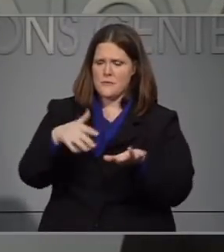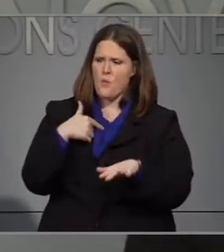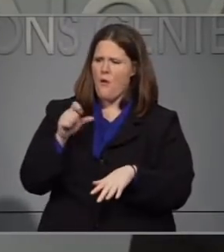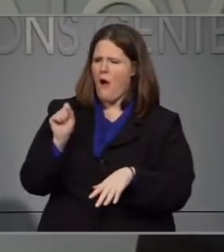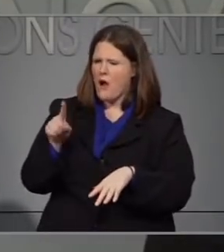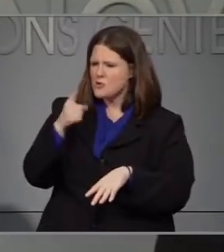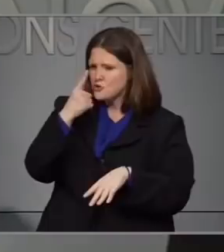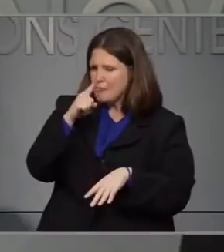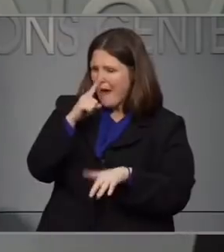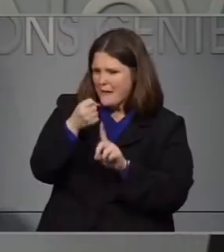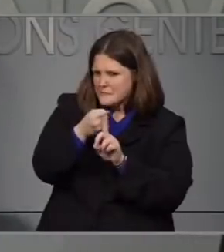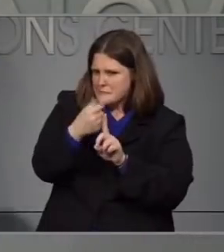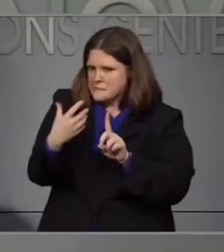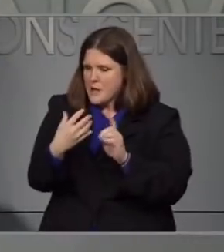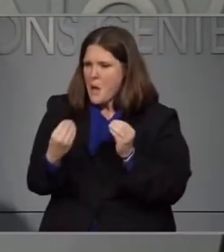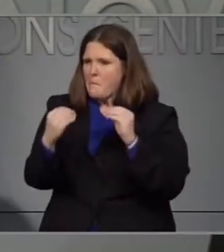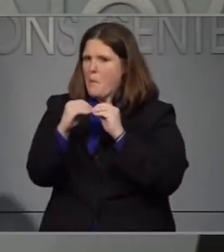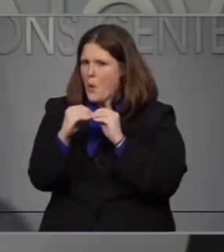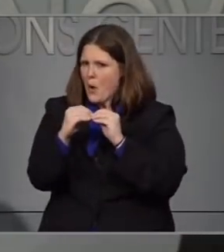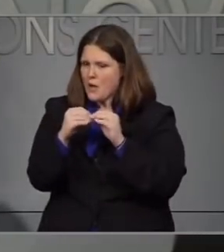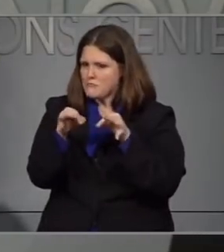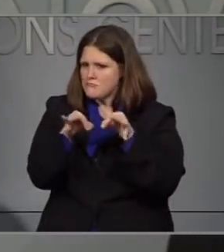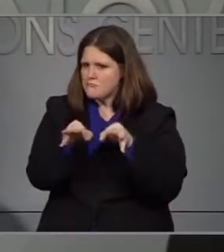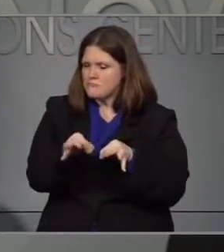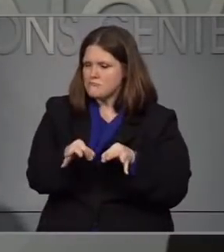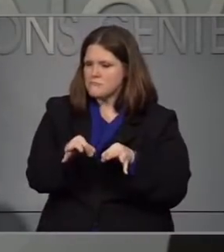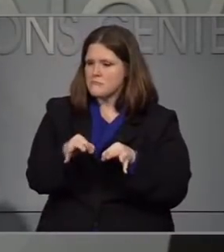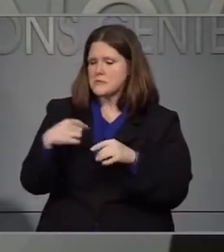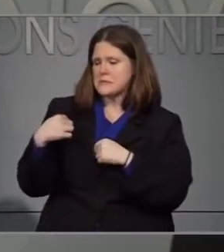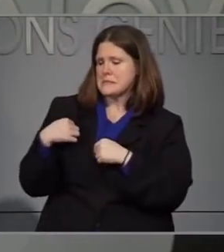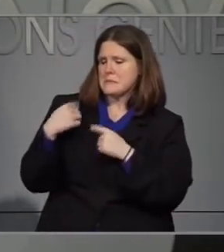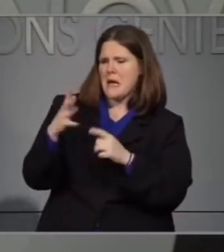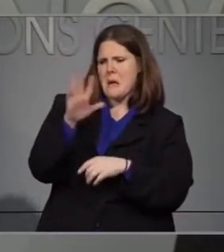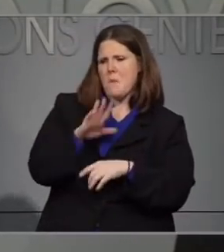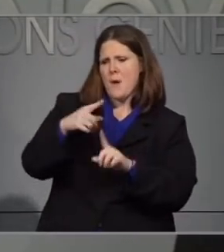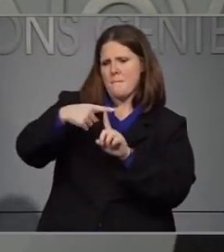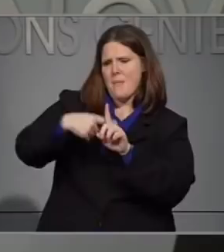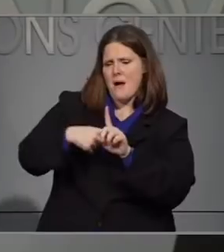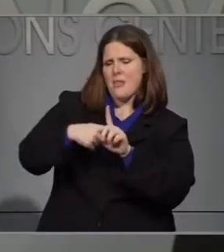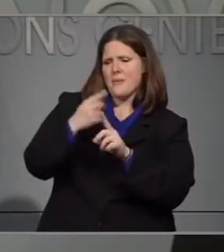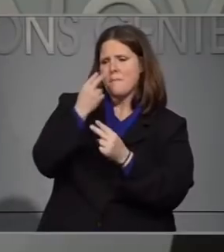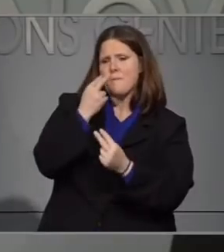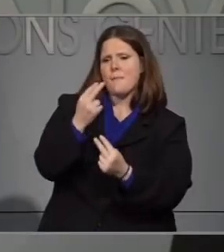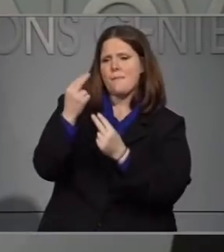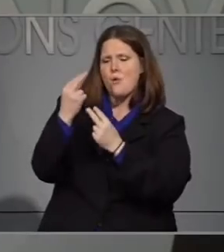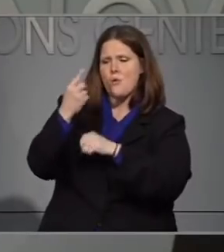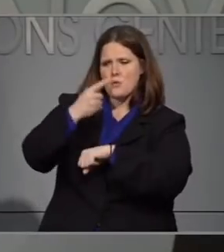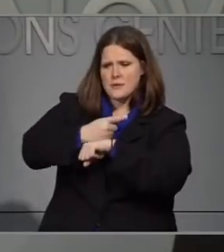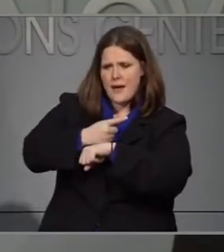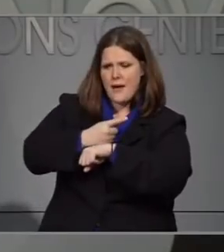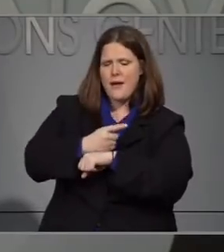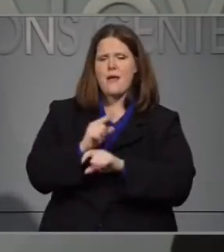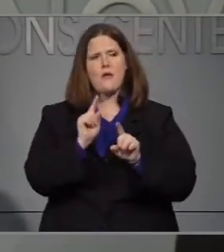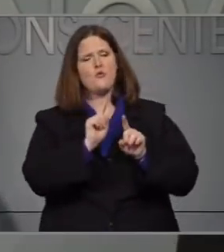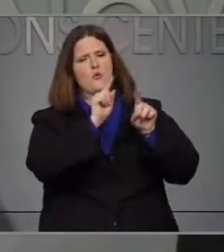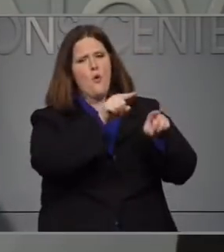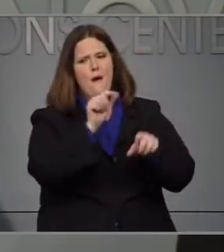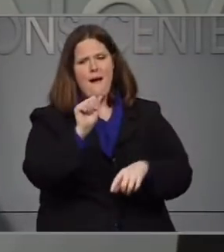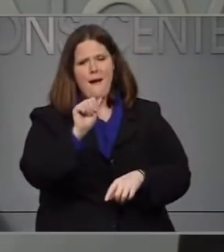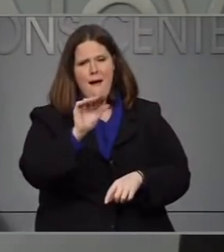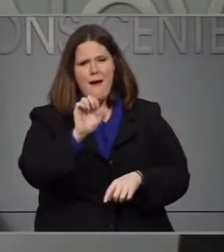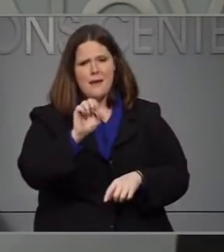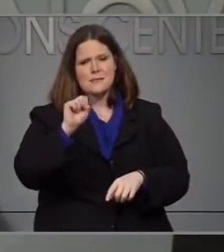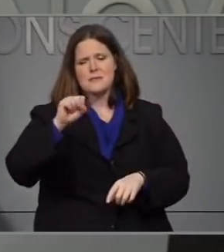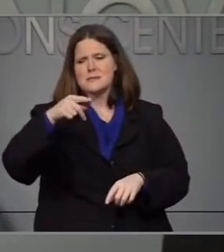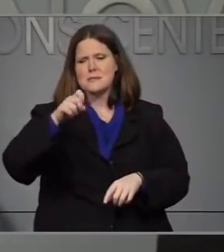little deeper on that for me. It's been almost a month since Memorial Day, since folks have been going to Ace Speedway, since the reopen